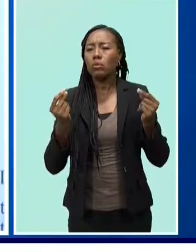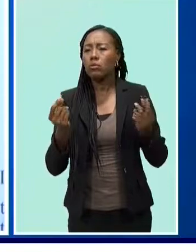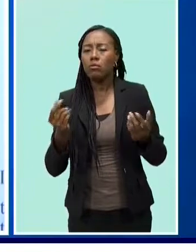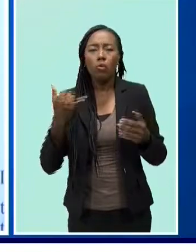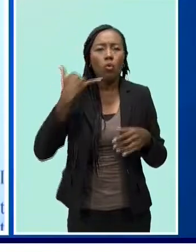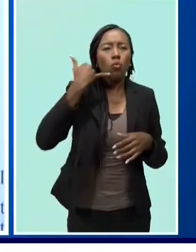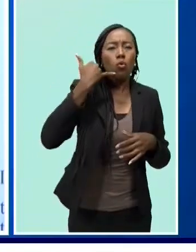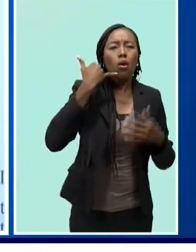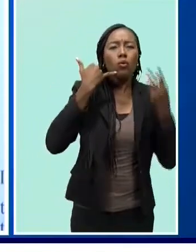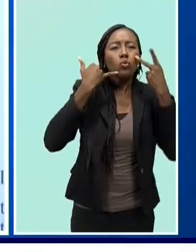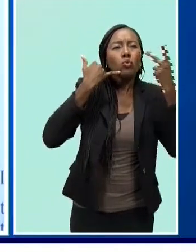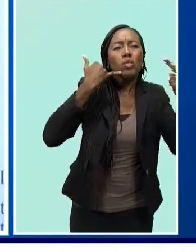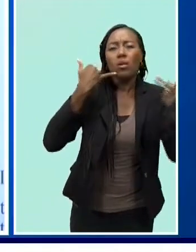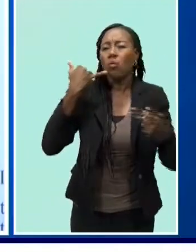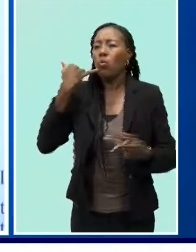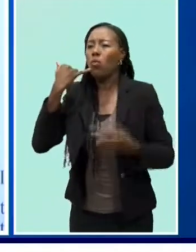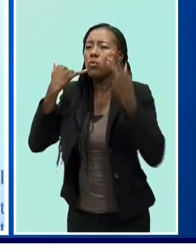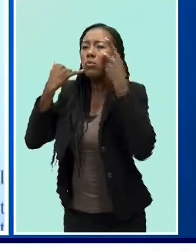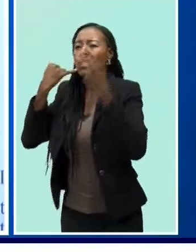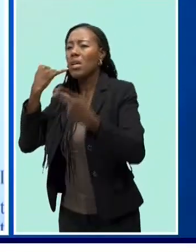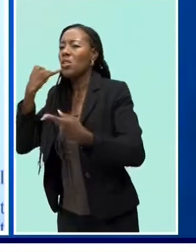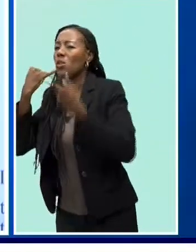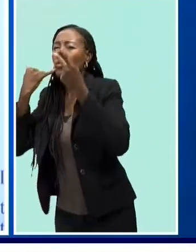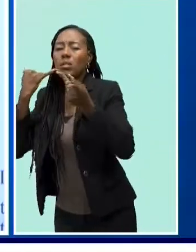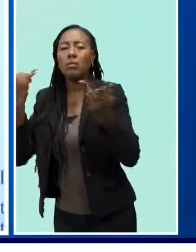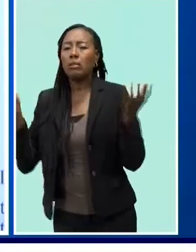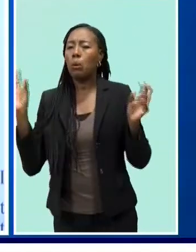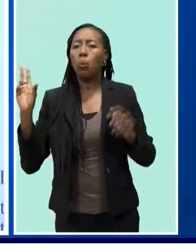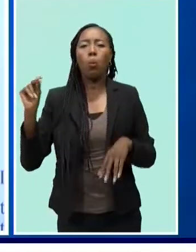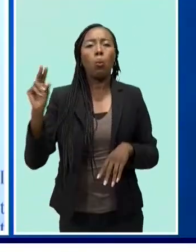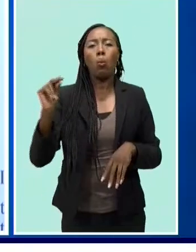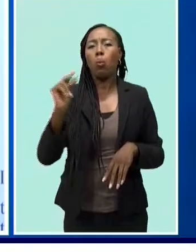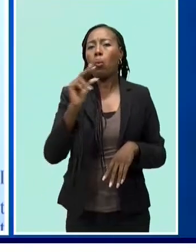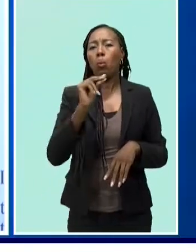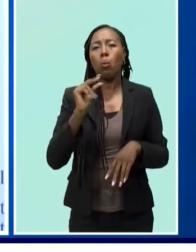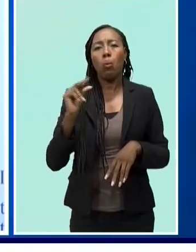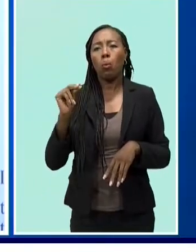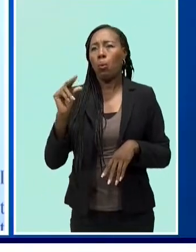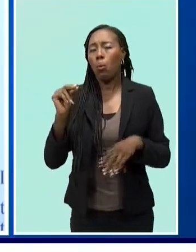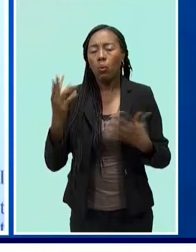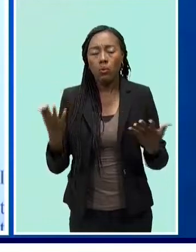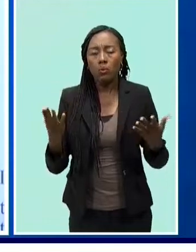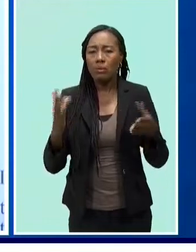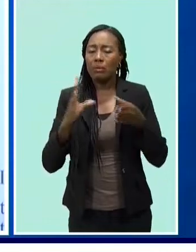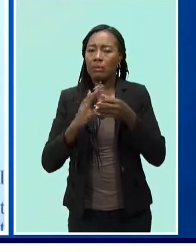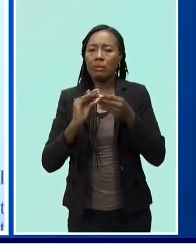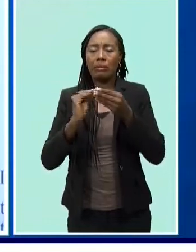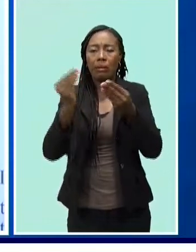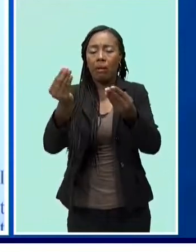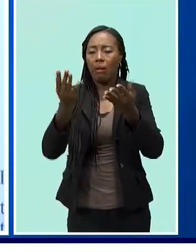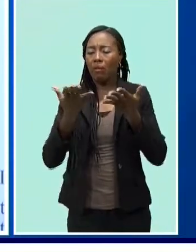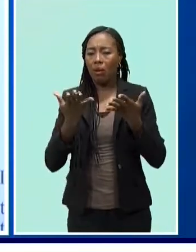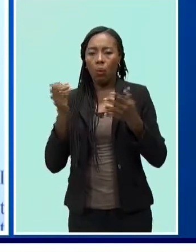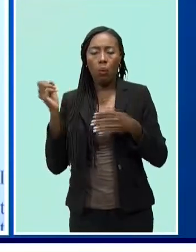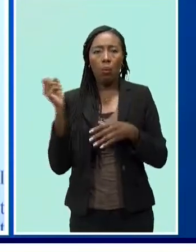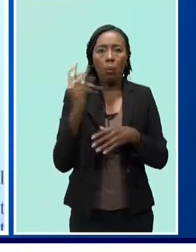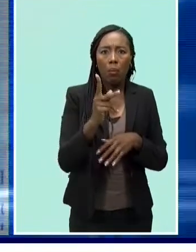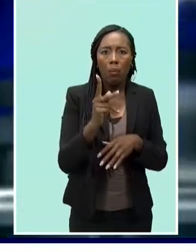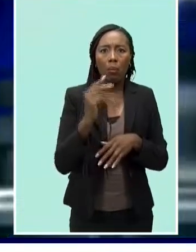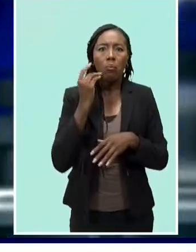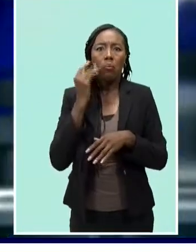inquiries. And the inquiries did not reveal any information that suggests that they had returned to